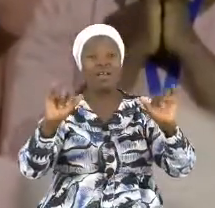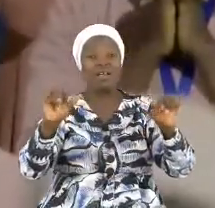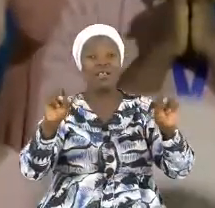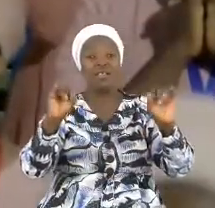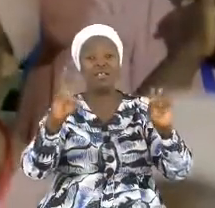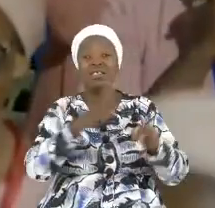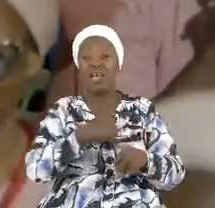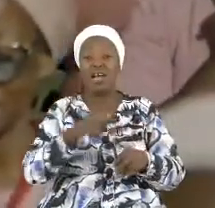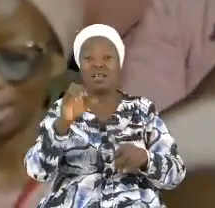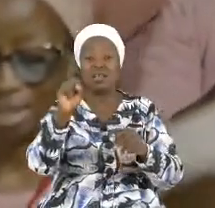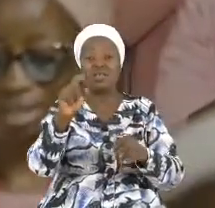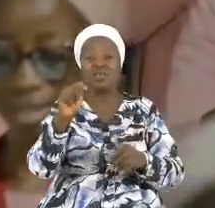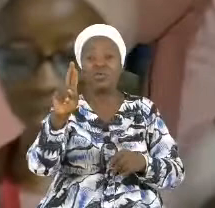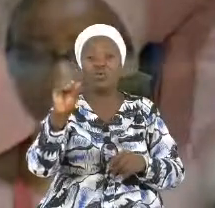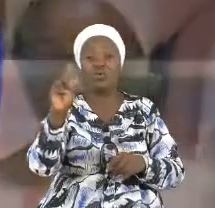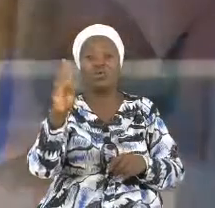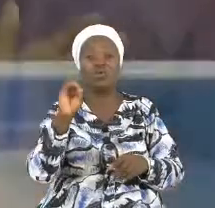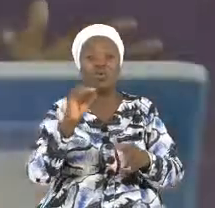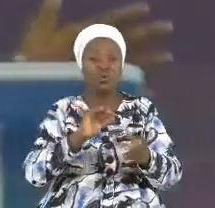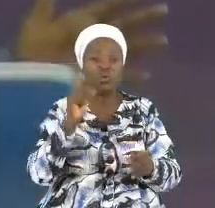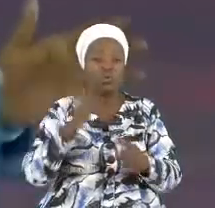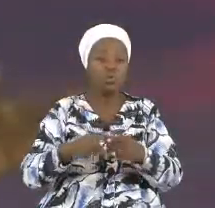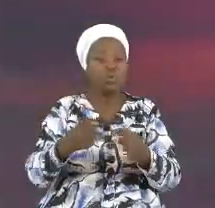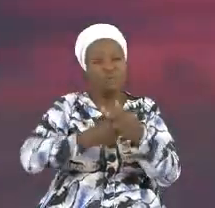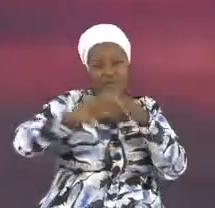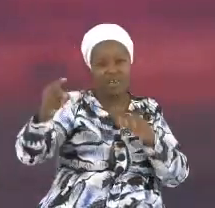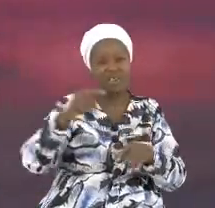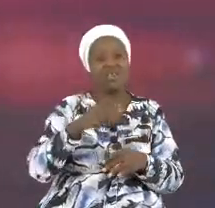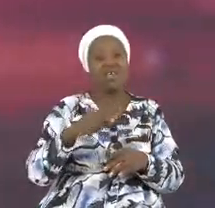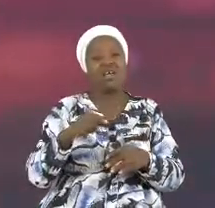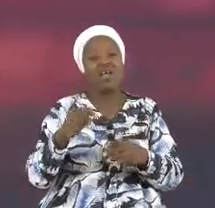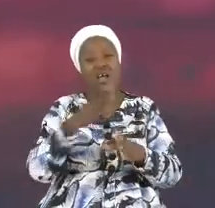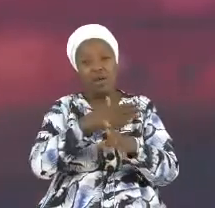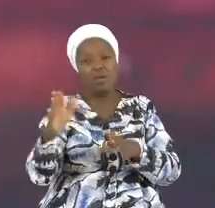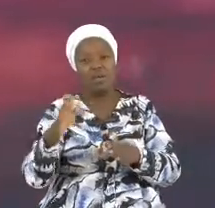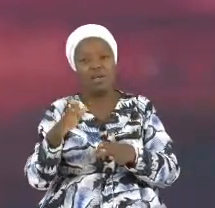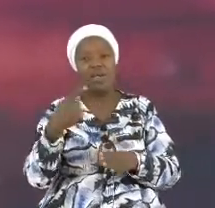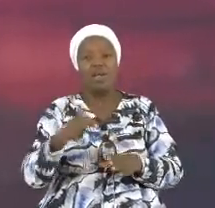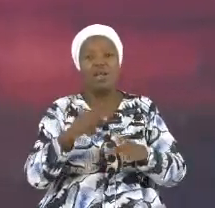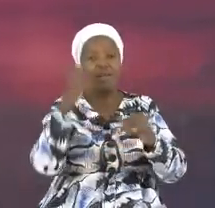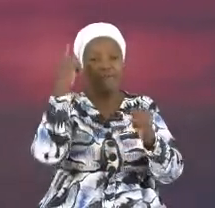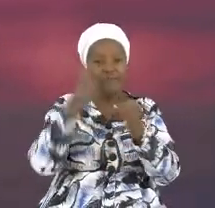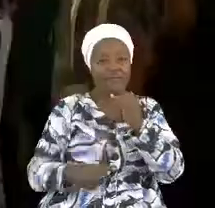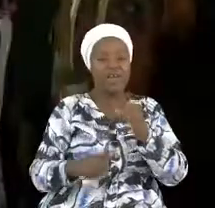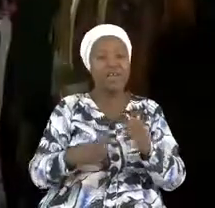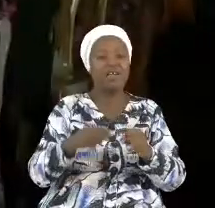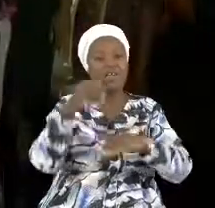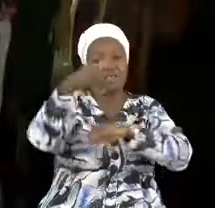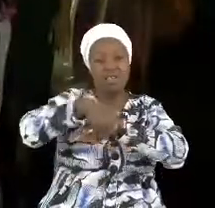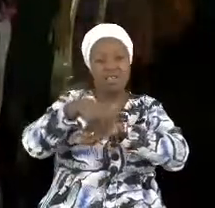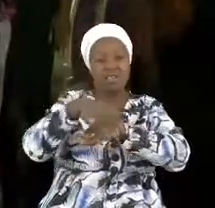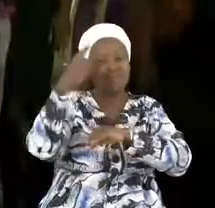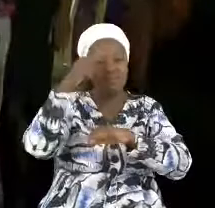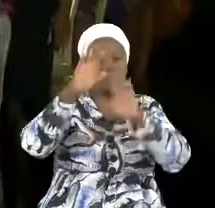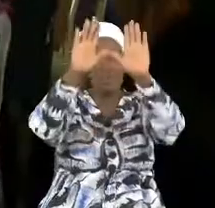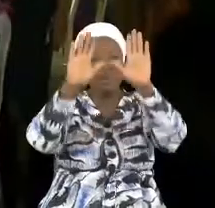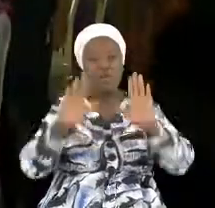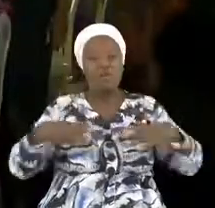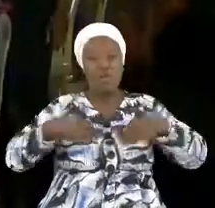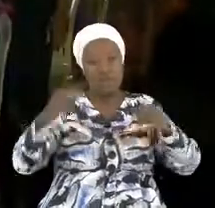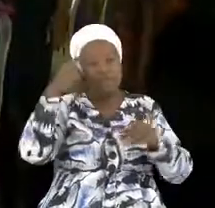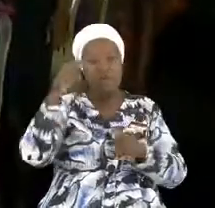The final night of miraculous healing for everyone. It's coming your